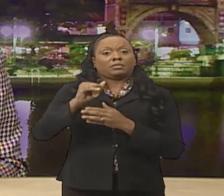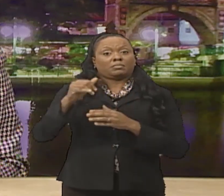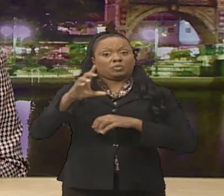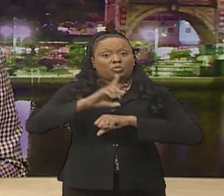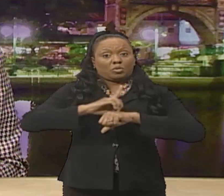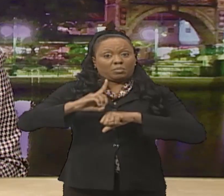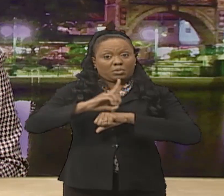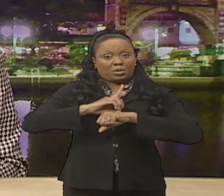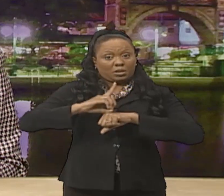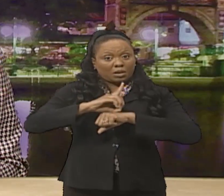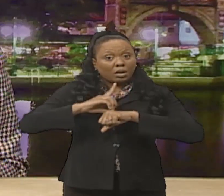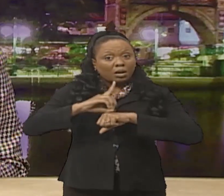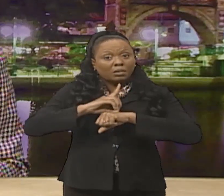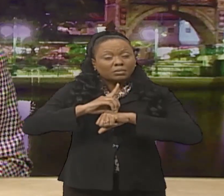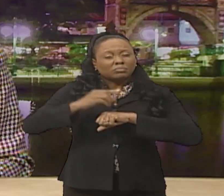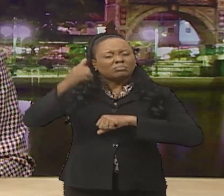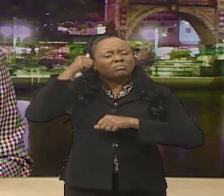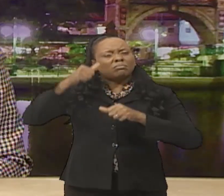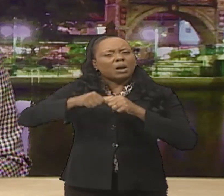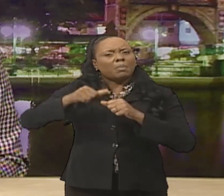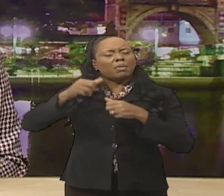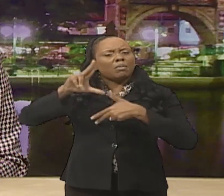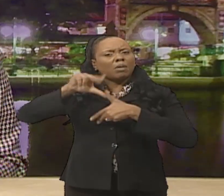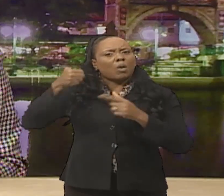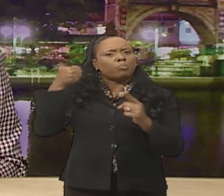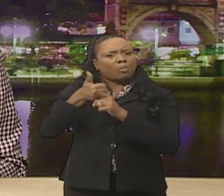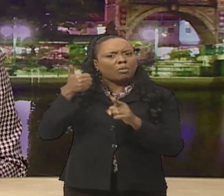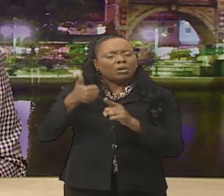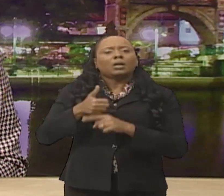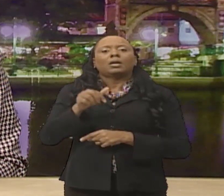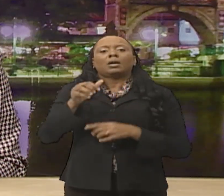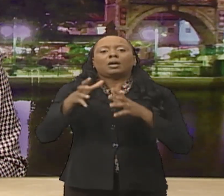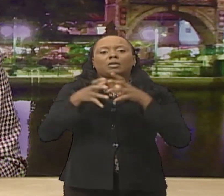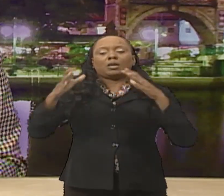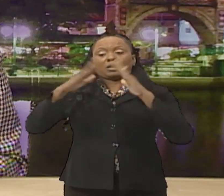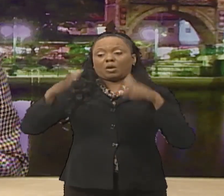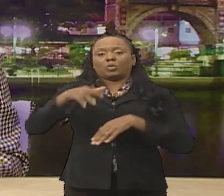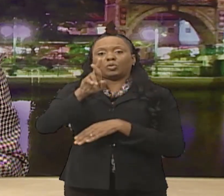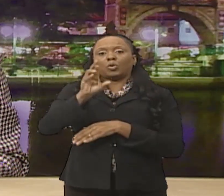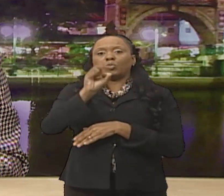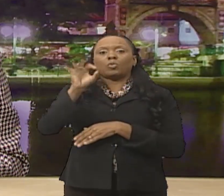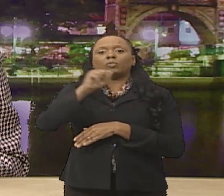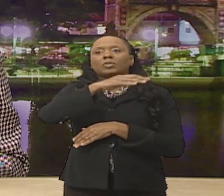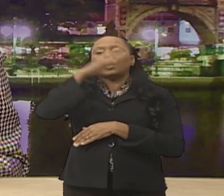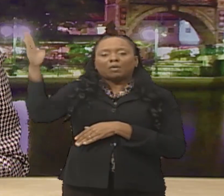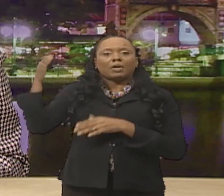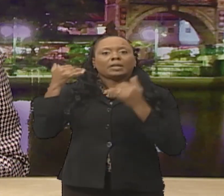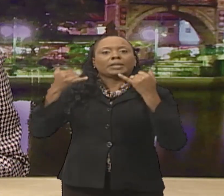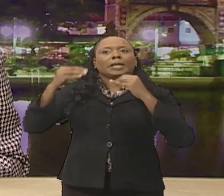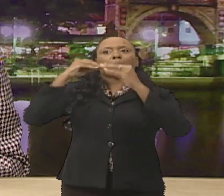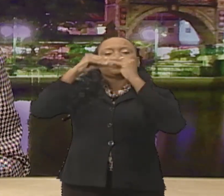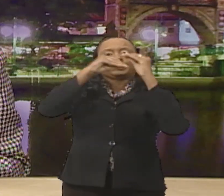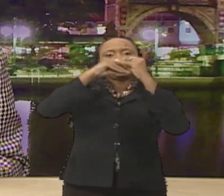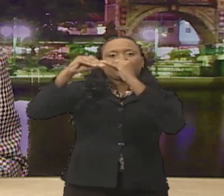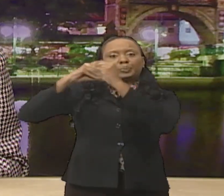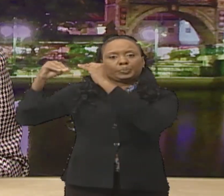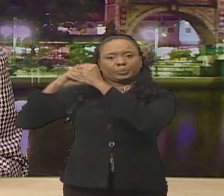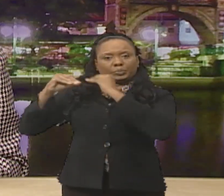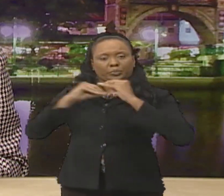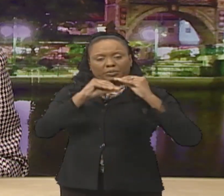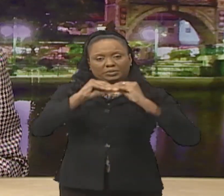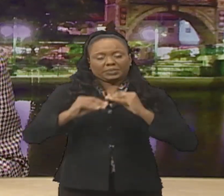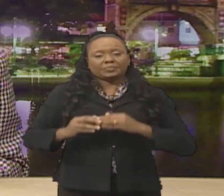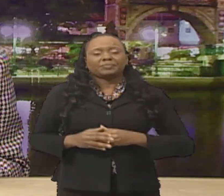Dominica post-Hurricane Maria. Efforts were hampered by a lack of skilled personnel. We have more in a report from